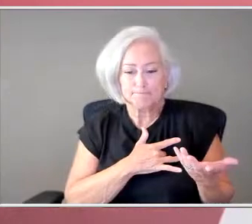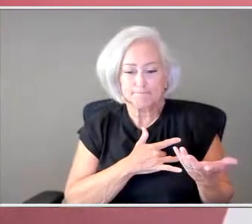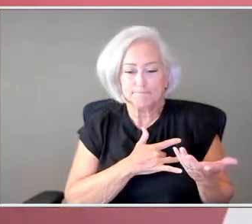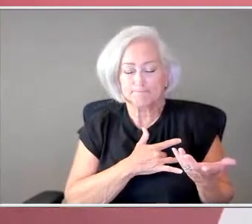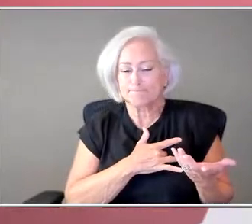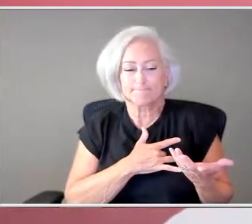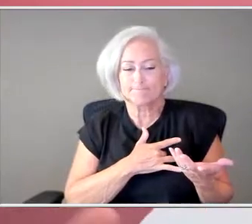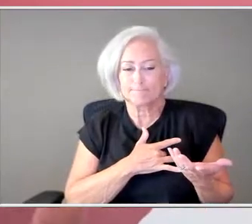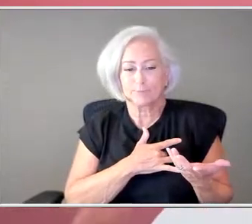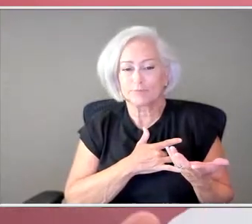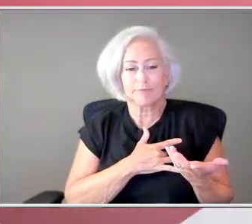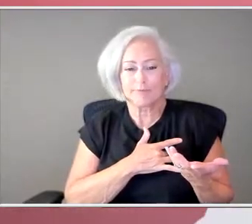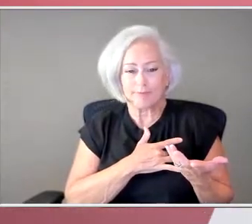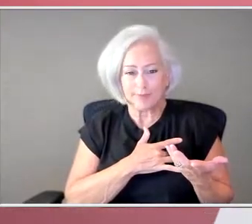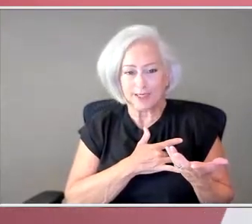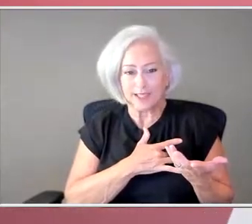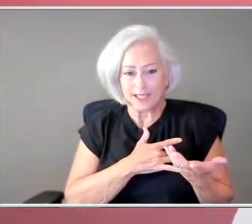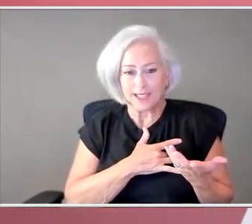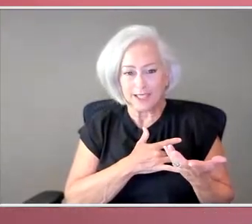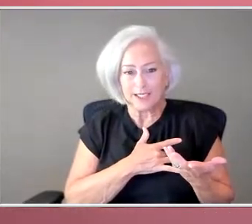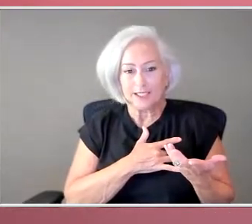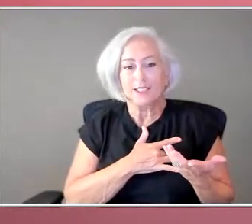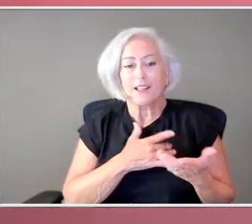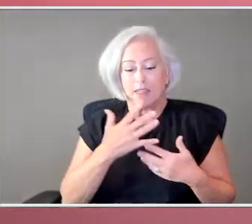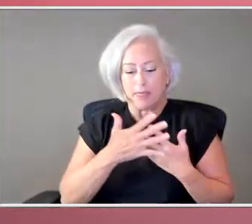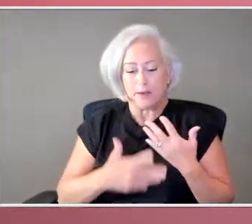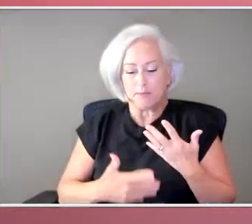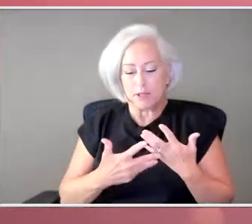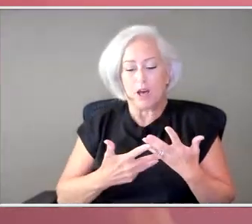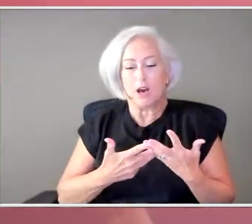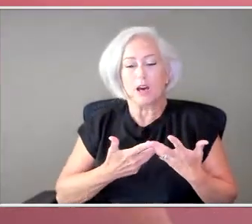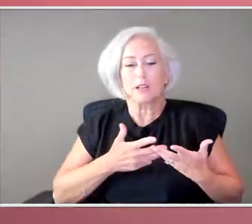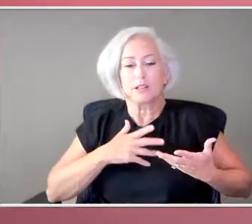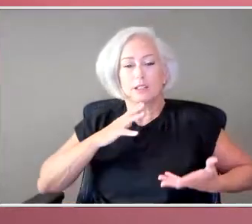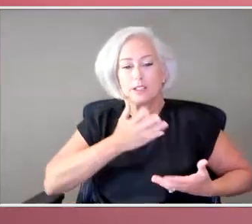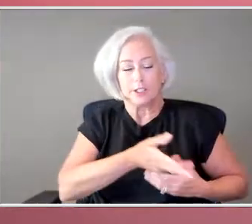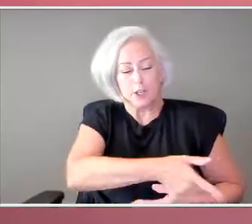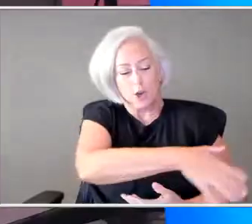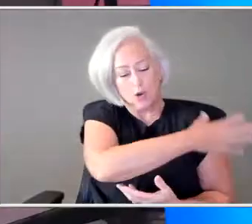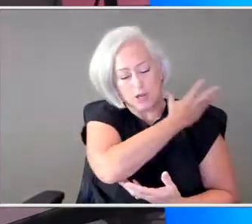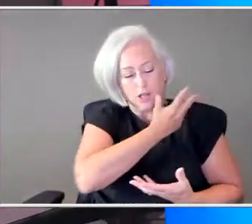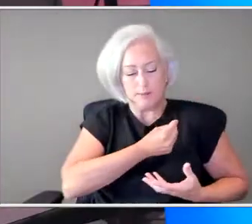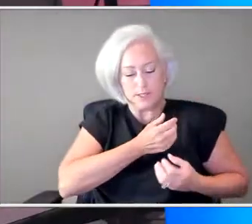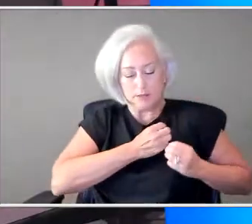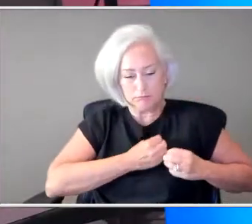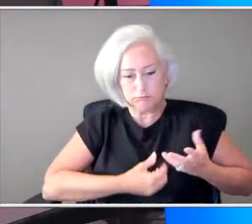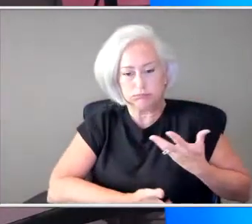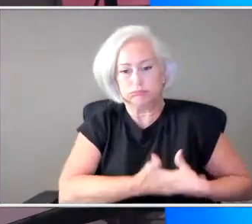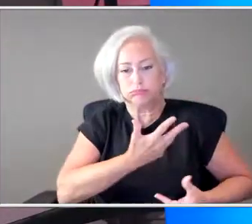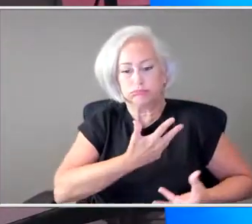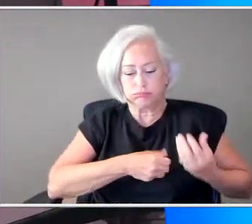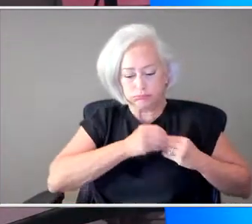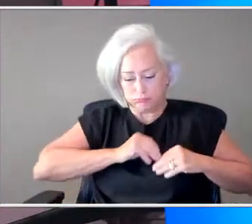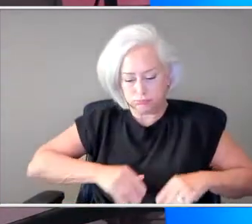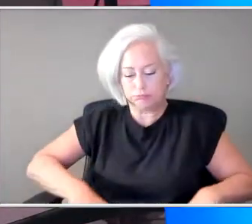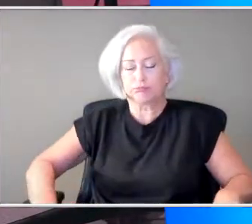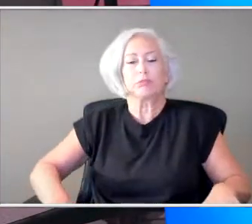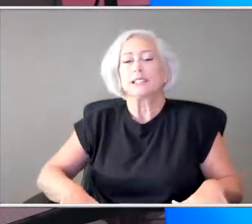you're going pretty fast through the heart. That blood's going fast, and it just doesn't stick. I don't know why, but there